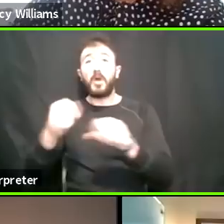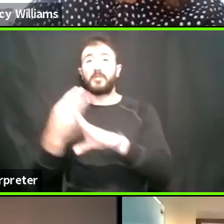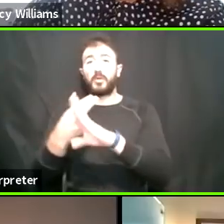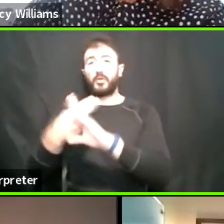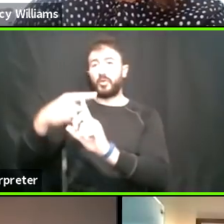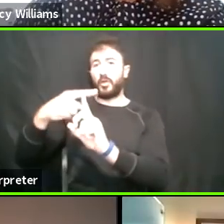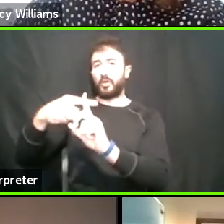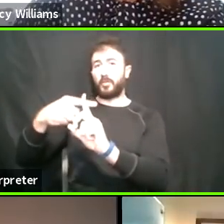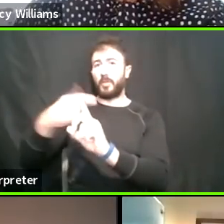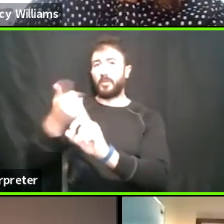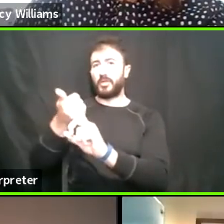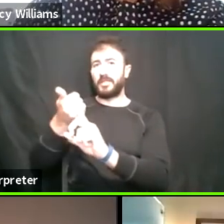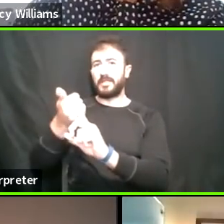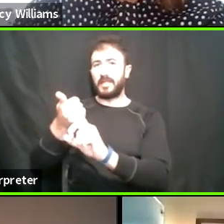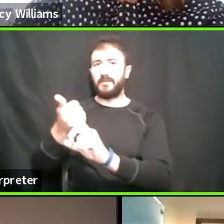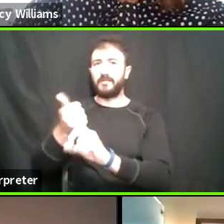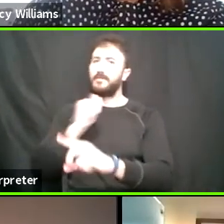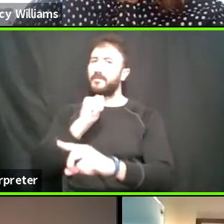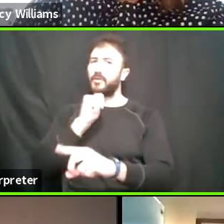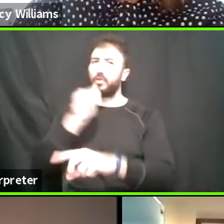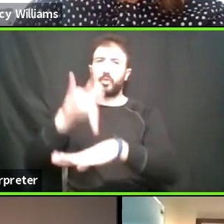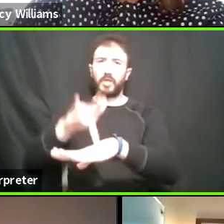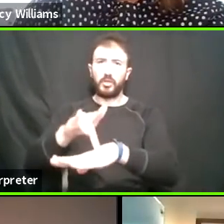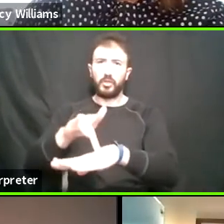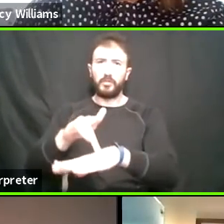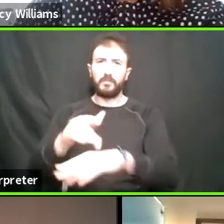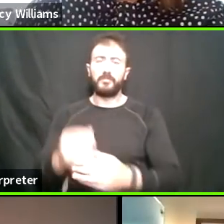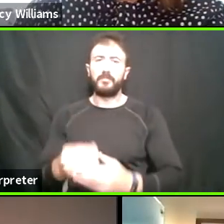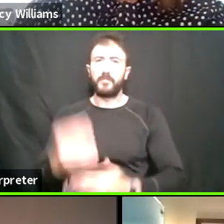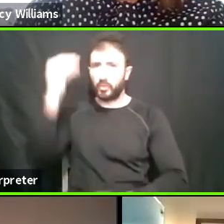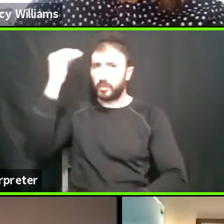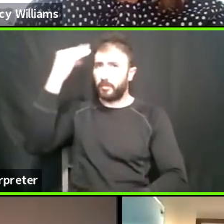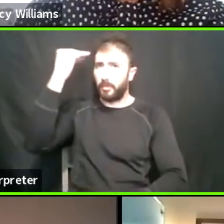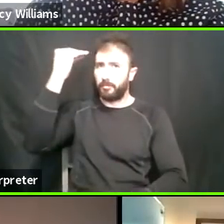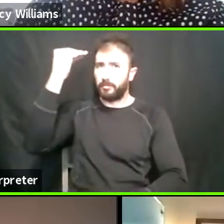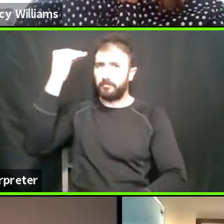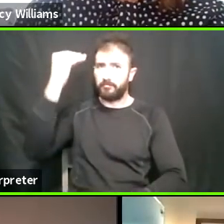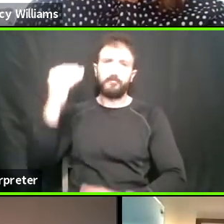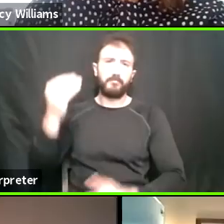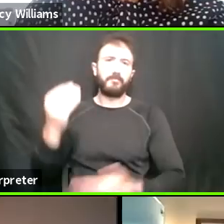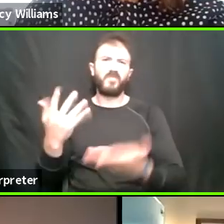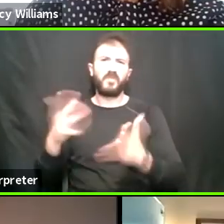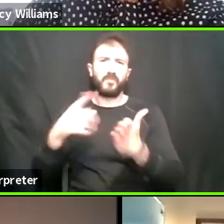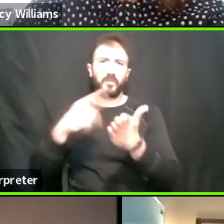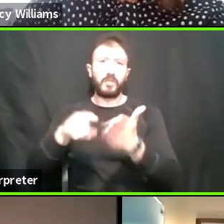other people, because you don't want to share these germs. But yep, it's required every single day.